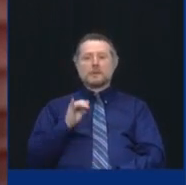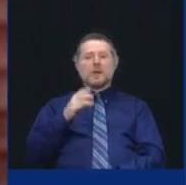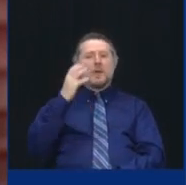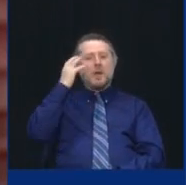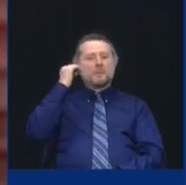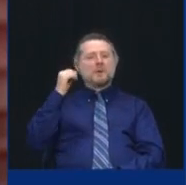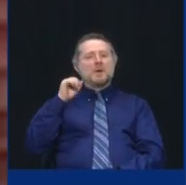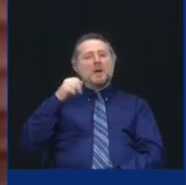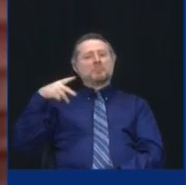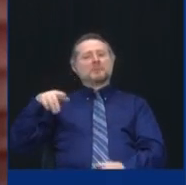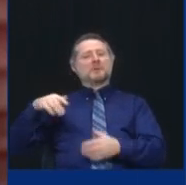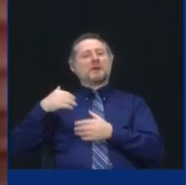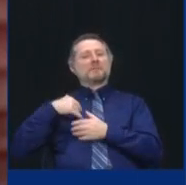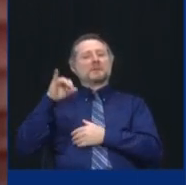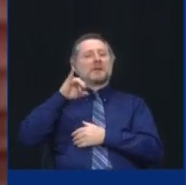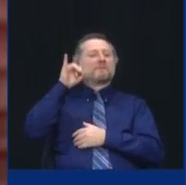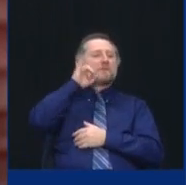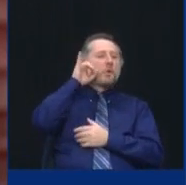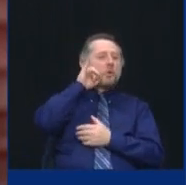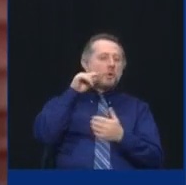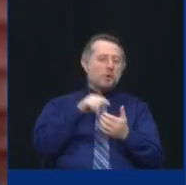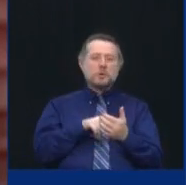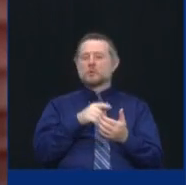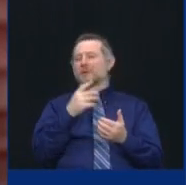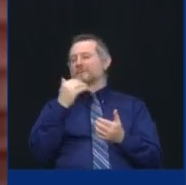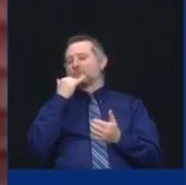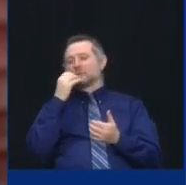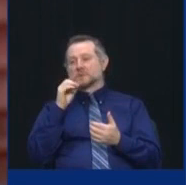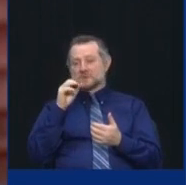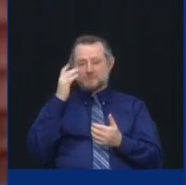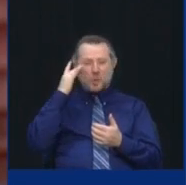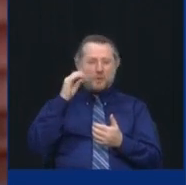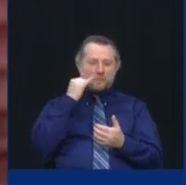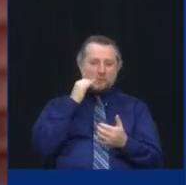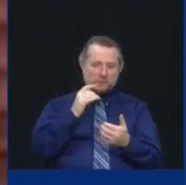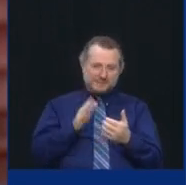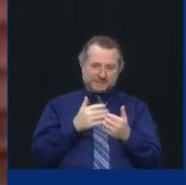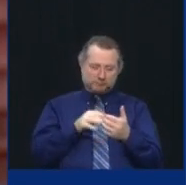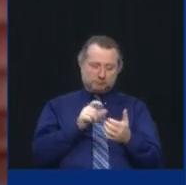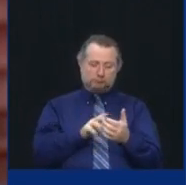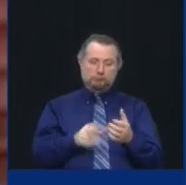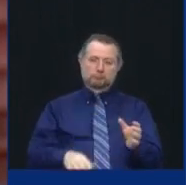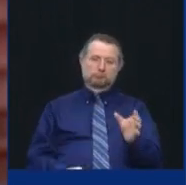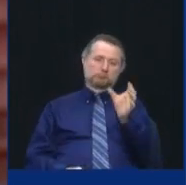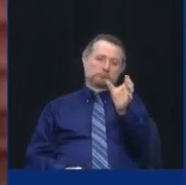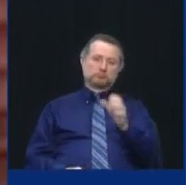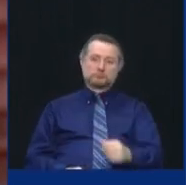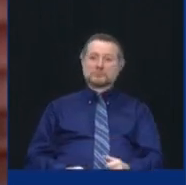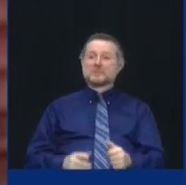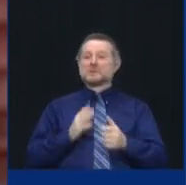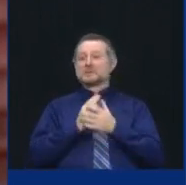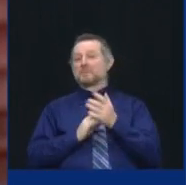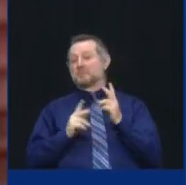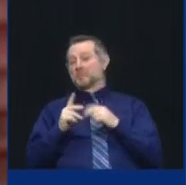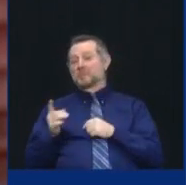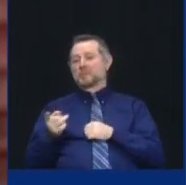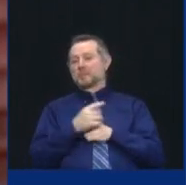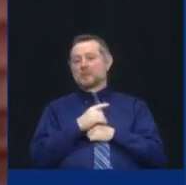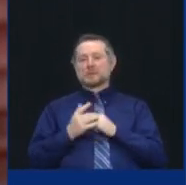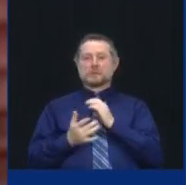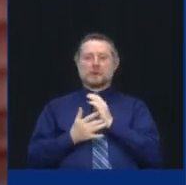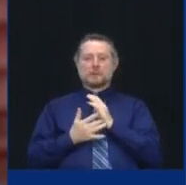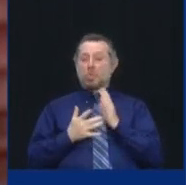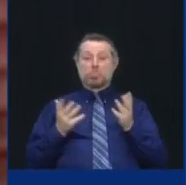have an iPhone, and it's convenient, I understand. You have some dinosaurs who still walk around